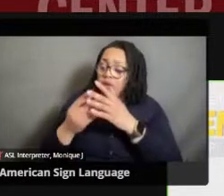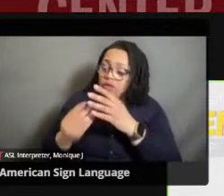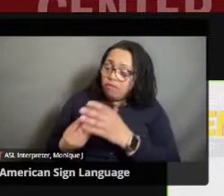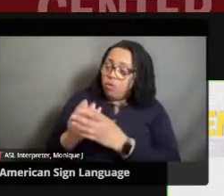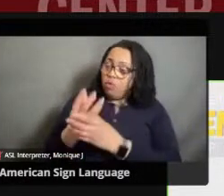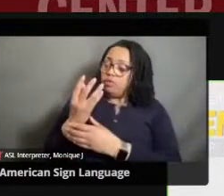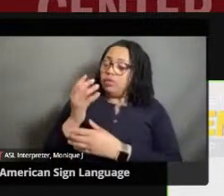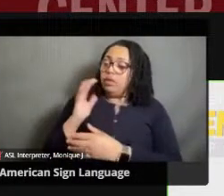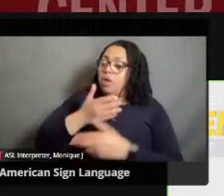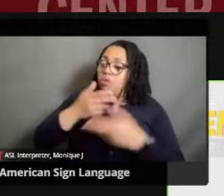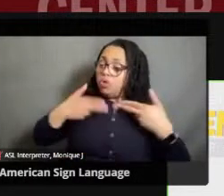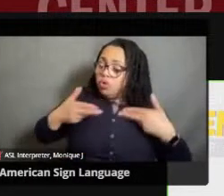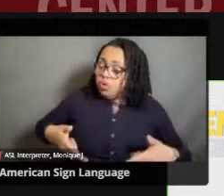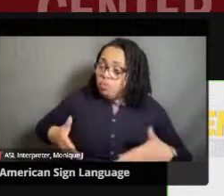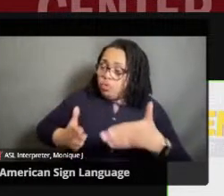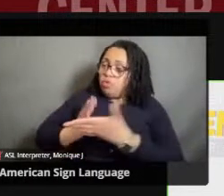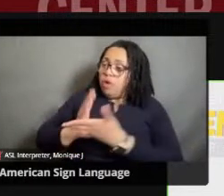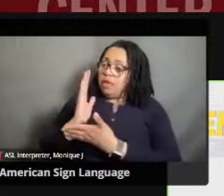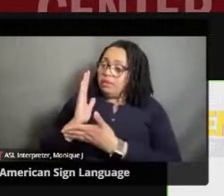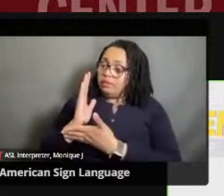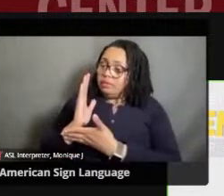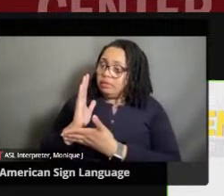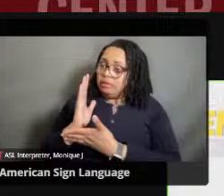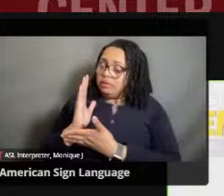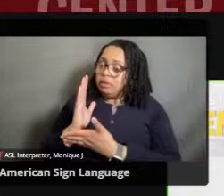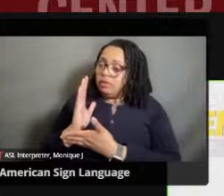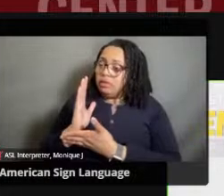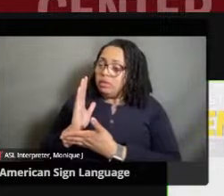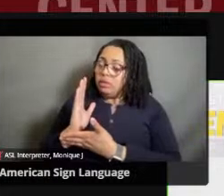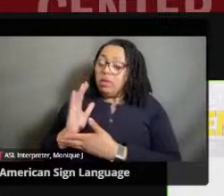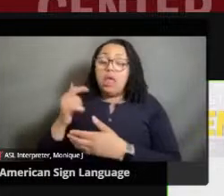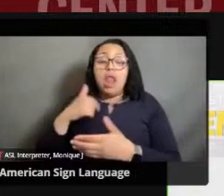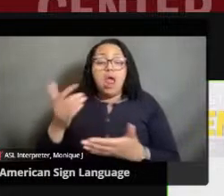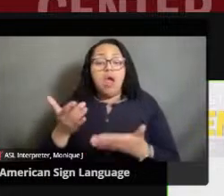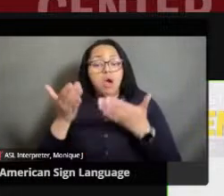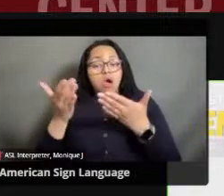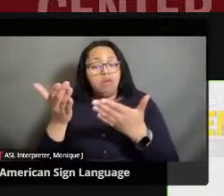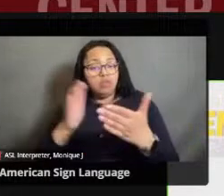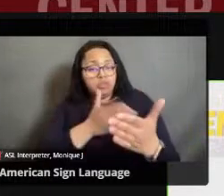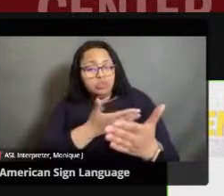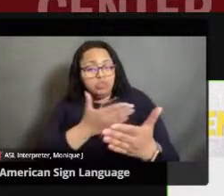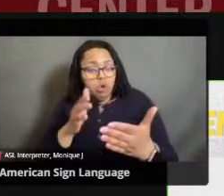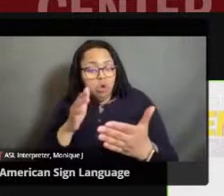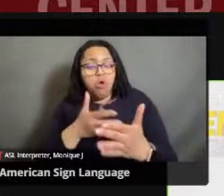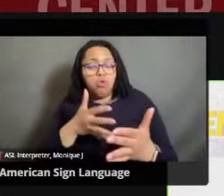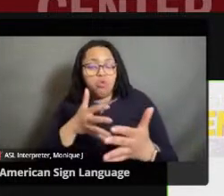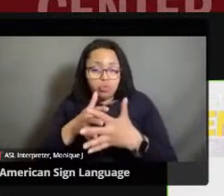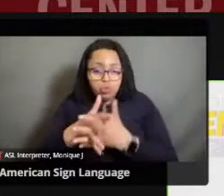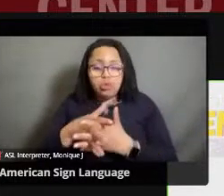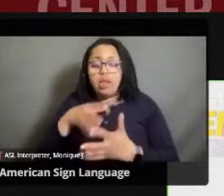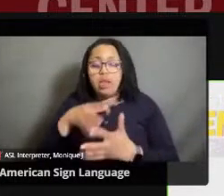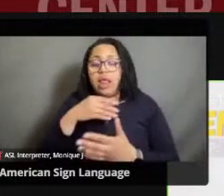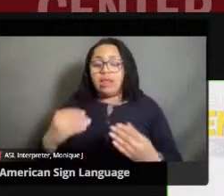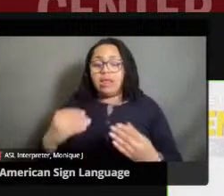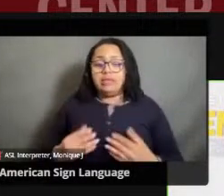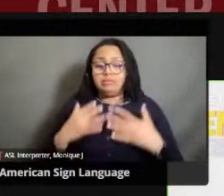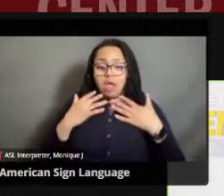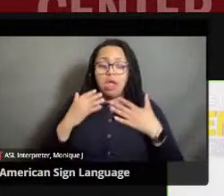dignity. I offer this song rooted in and inspired by